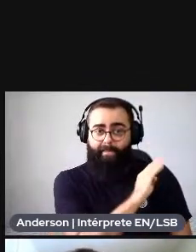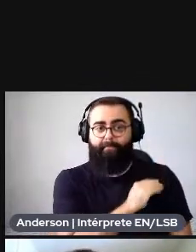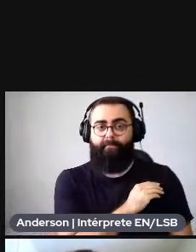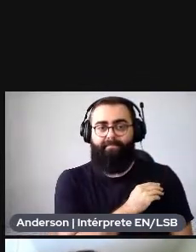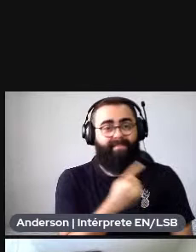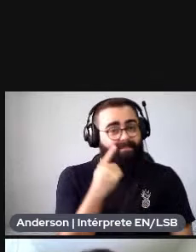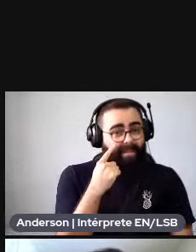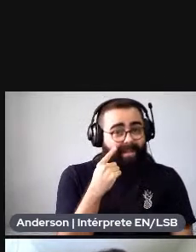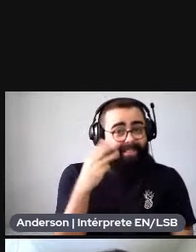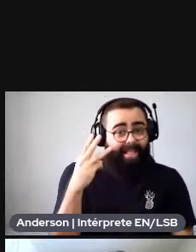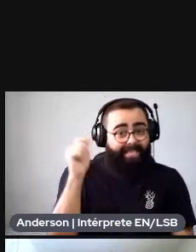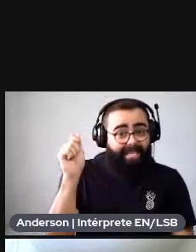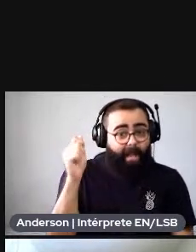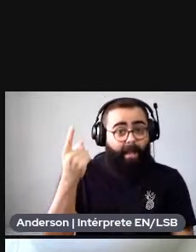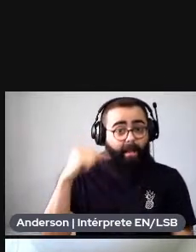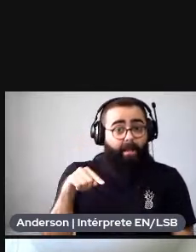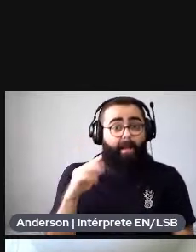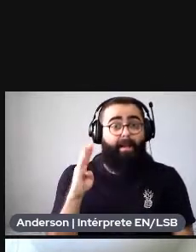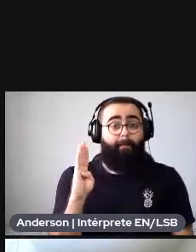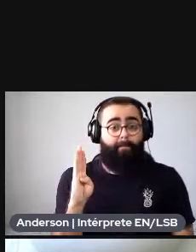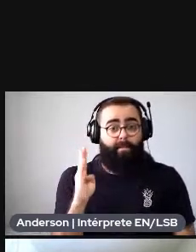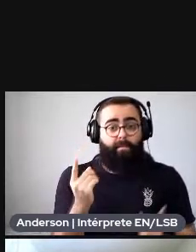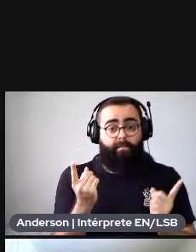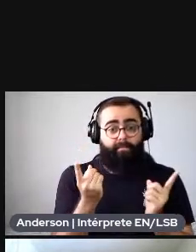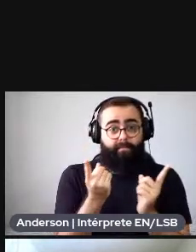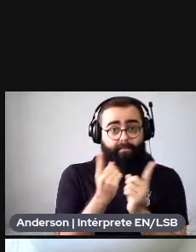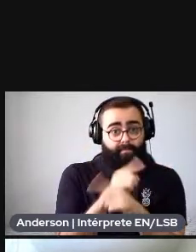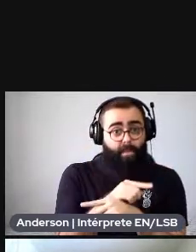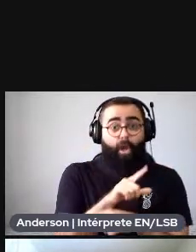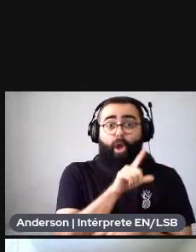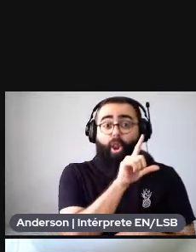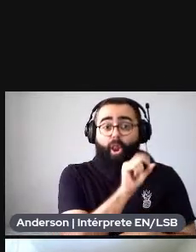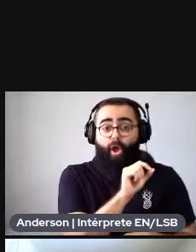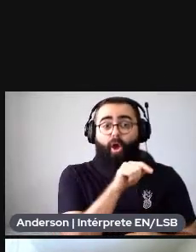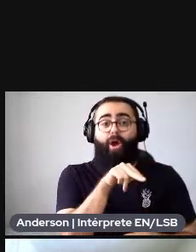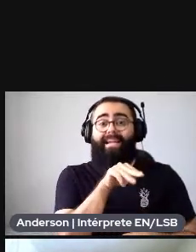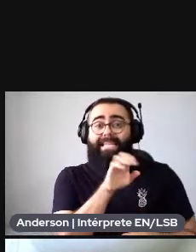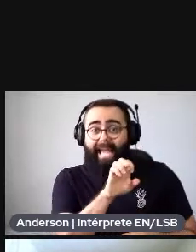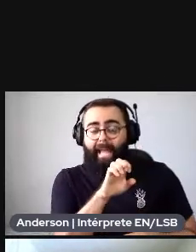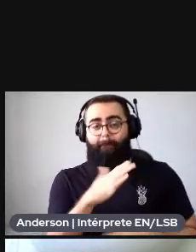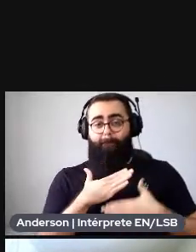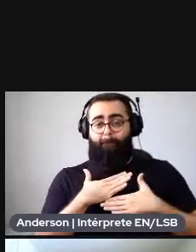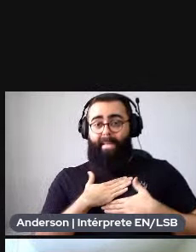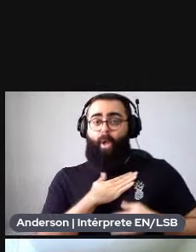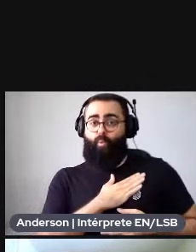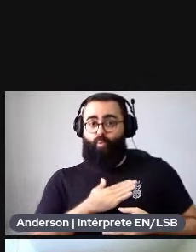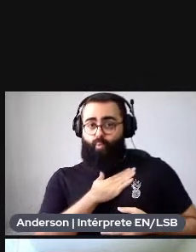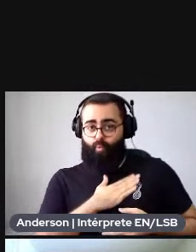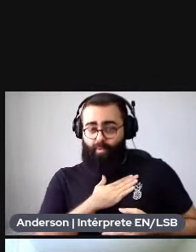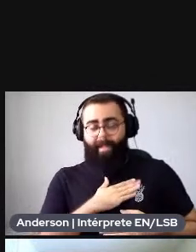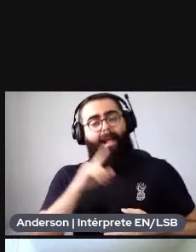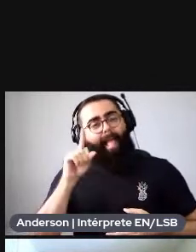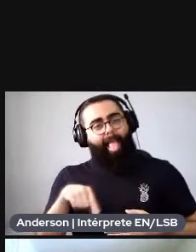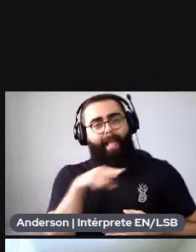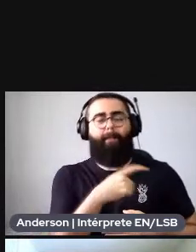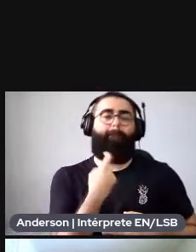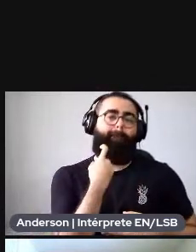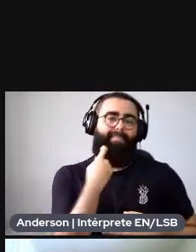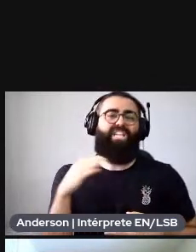relative, is, which is just a linking element, the copula, and the